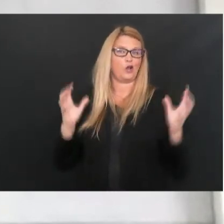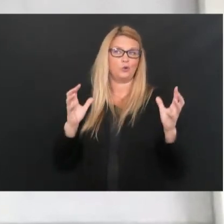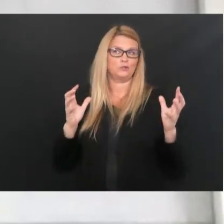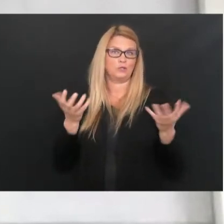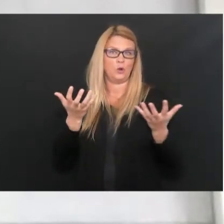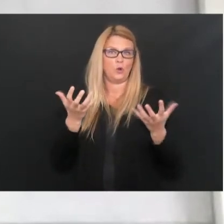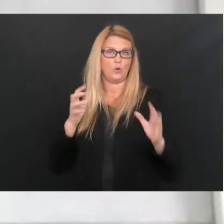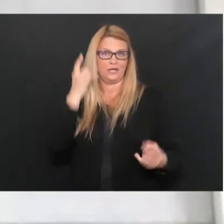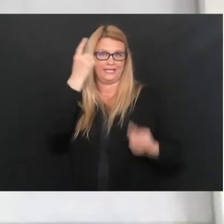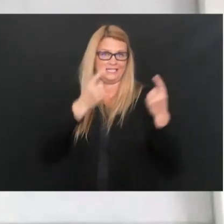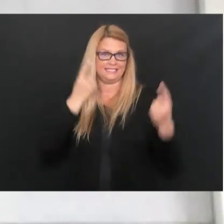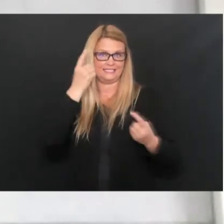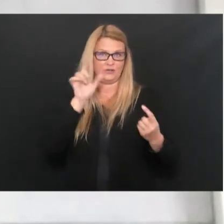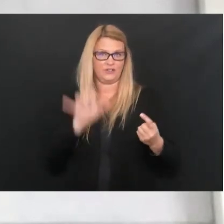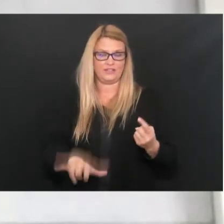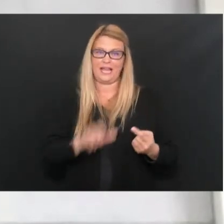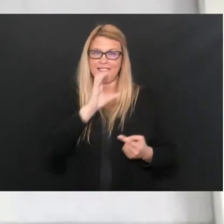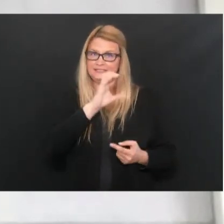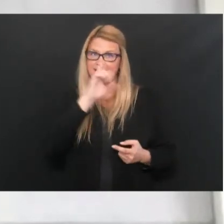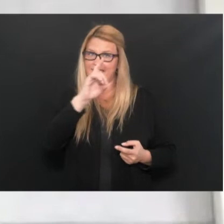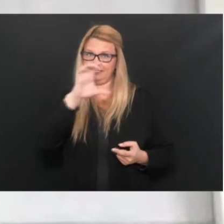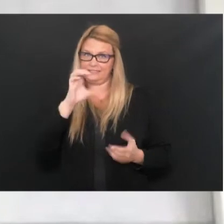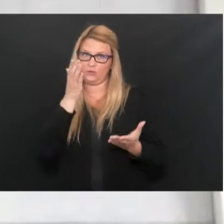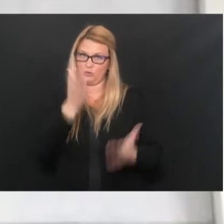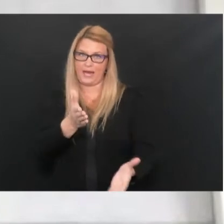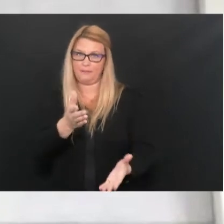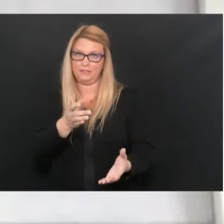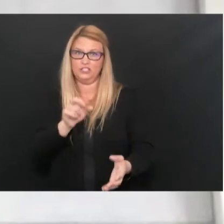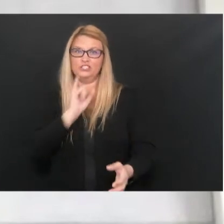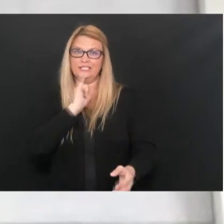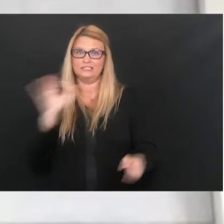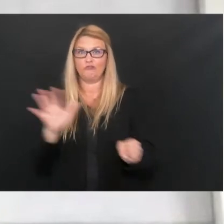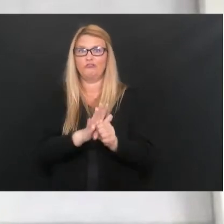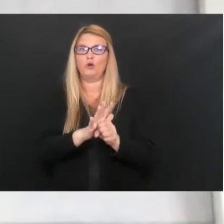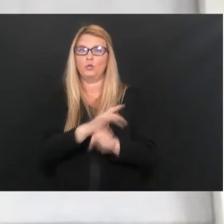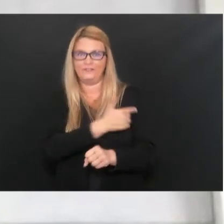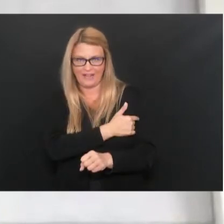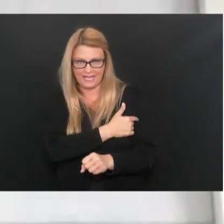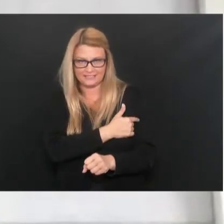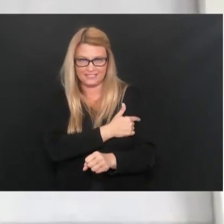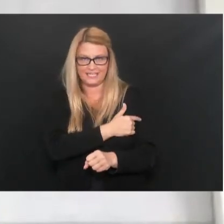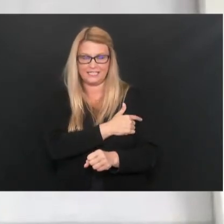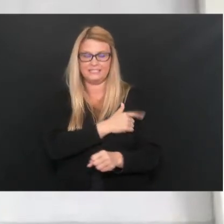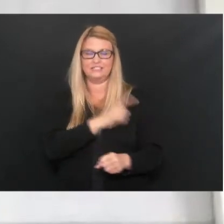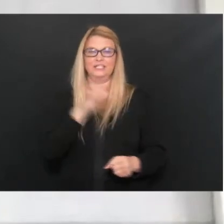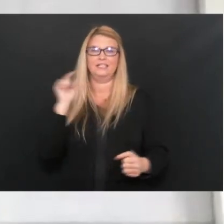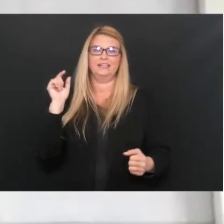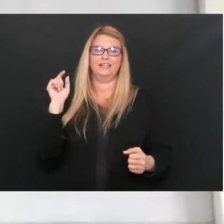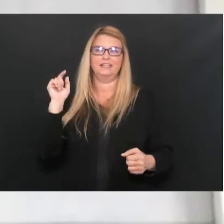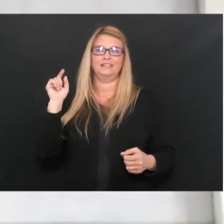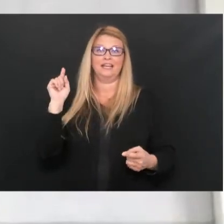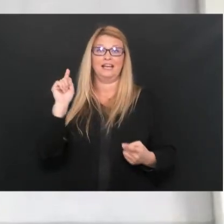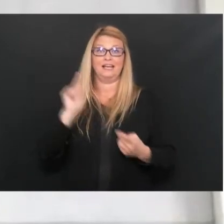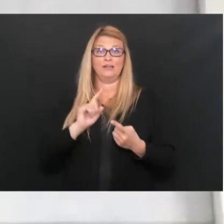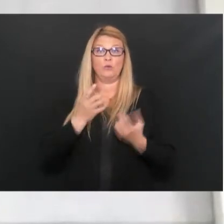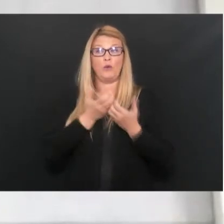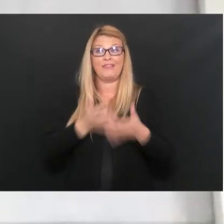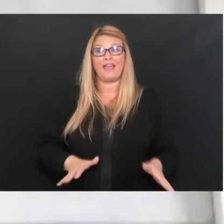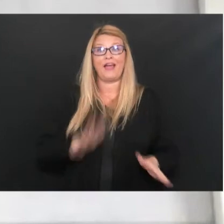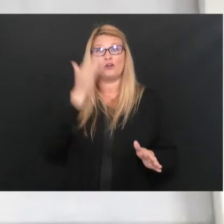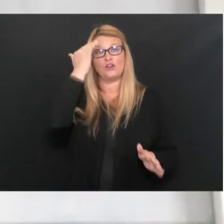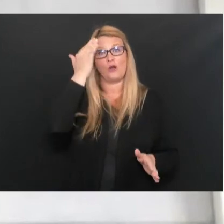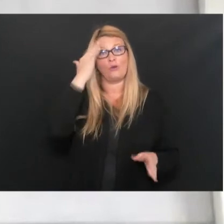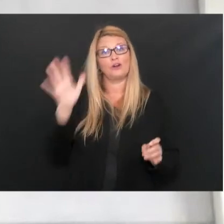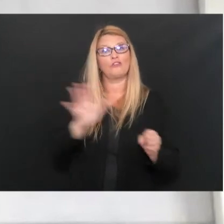won't consider that, and that's a CDC recommendation that she's fully vaccinated. So not knowing the entire history behind that, she's still